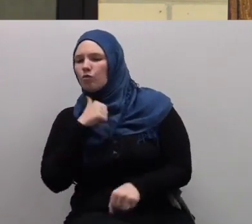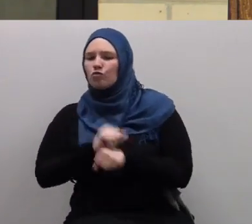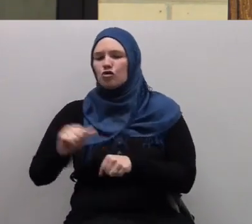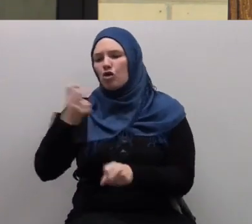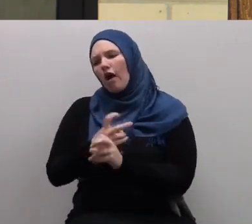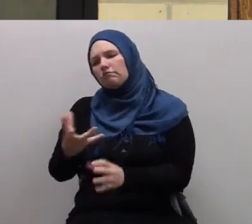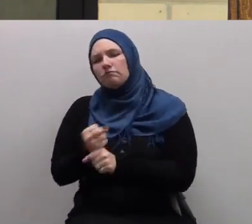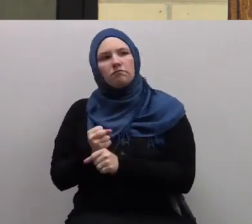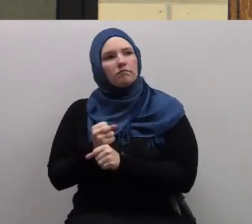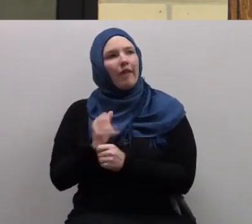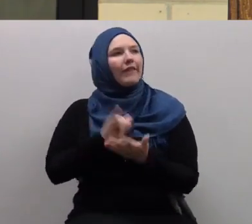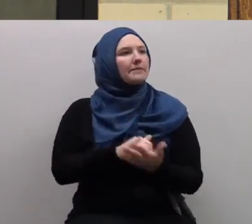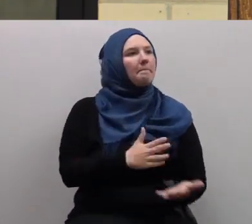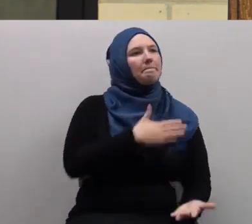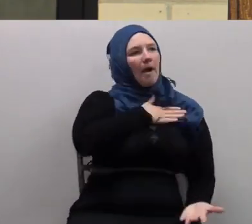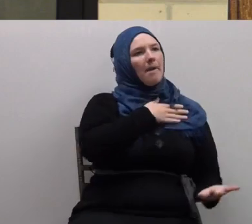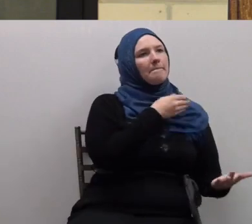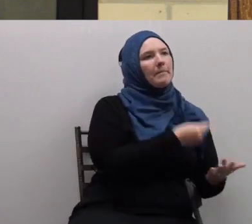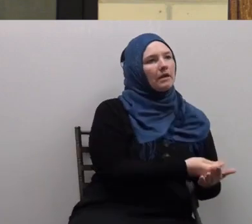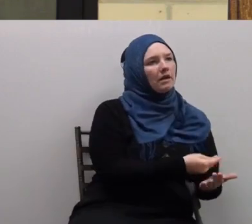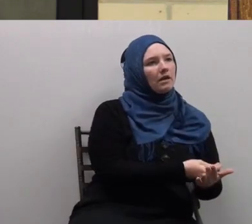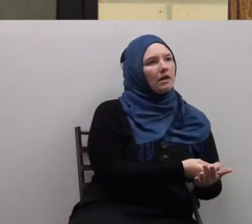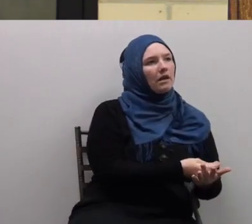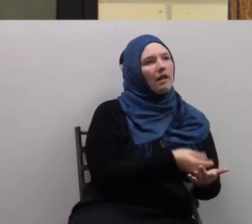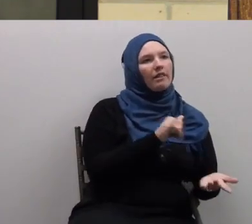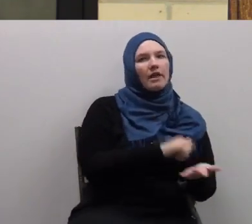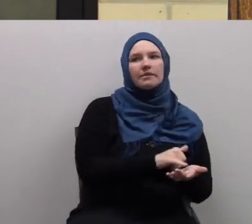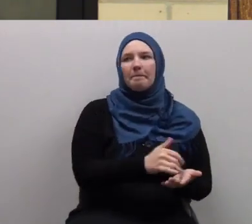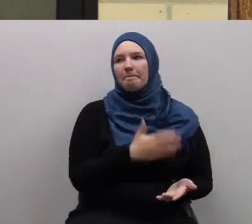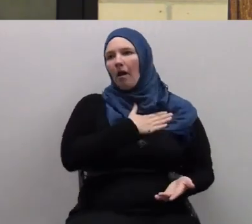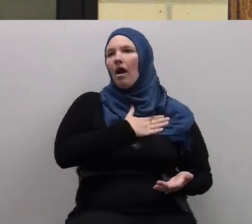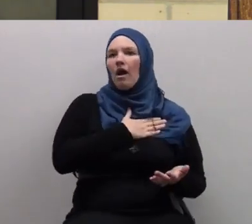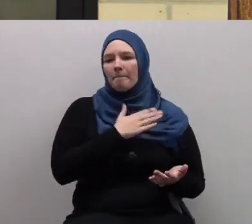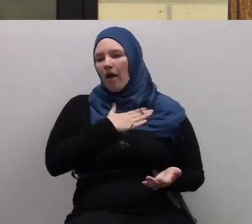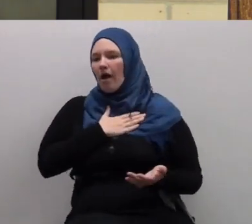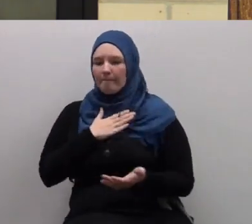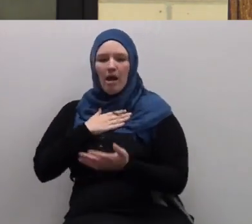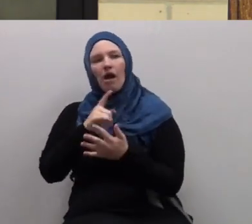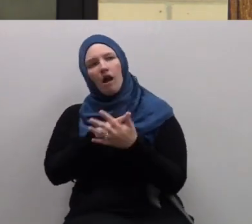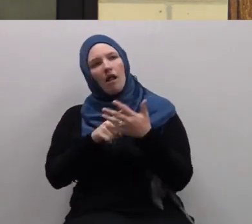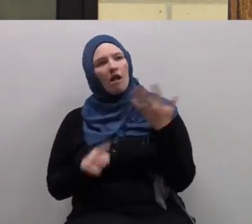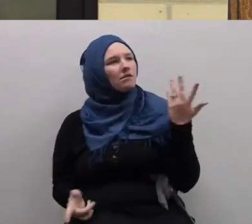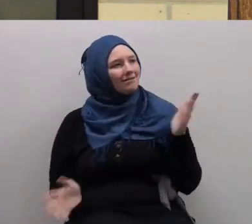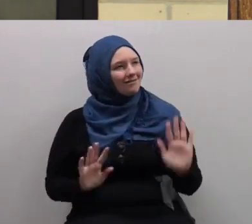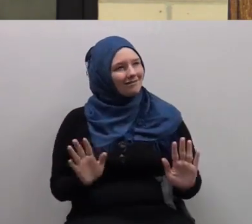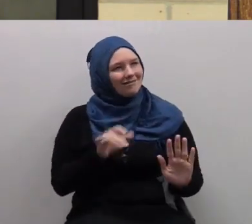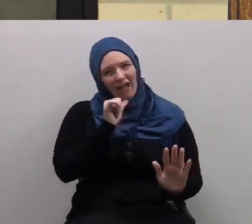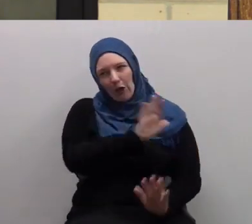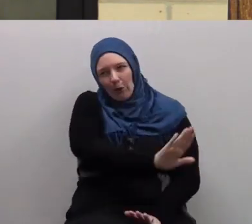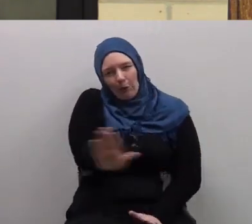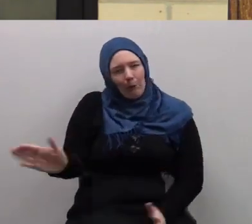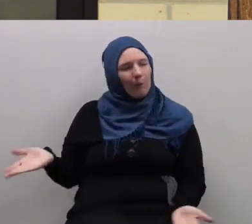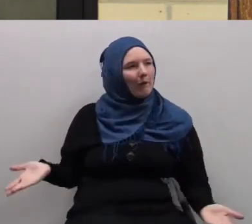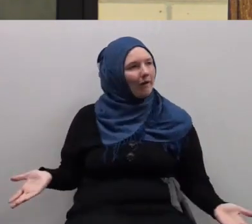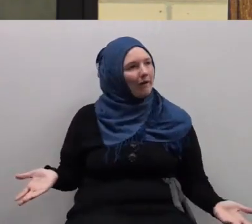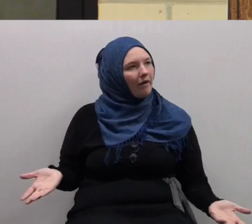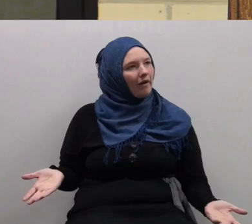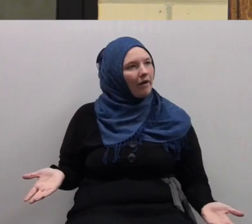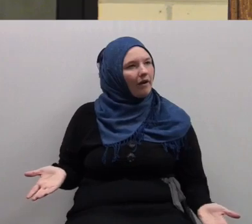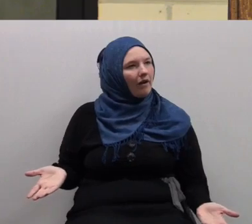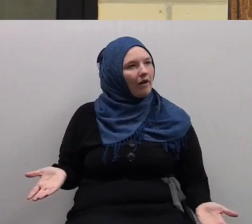It is my money. It is my this and my that. As if you